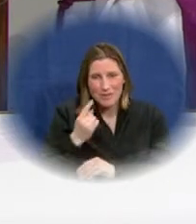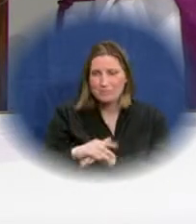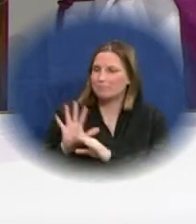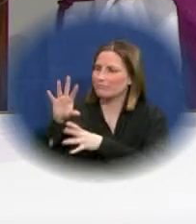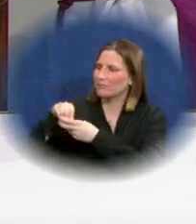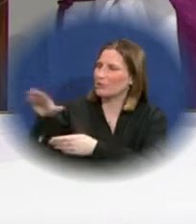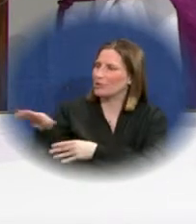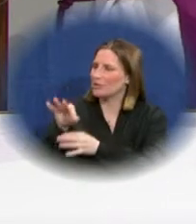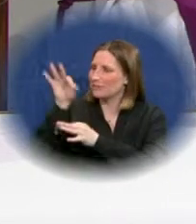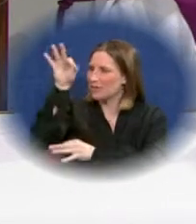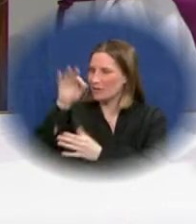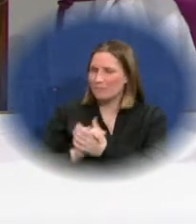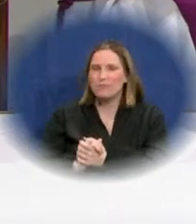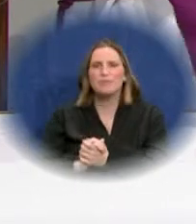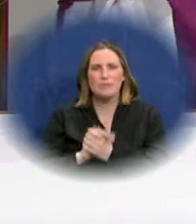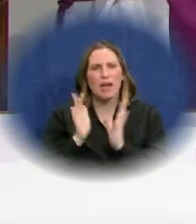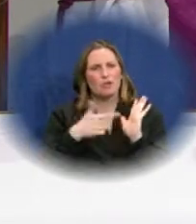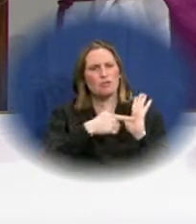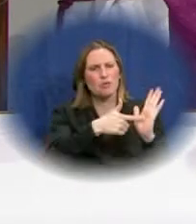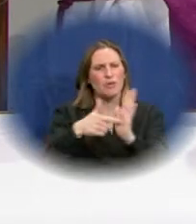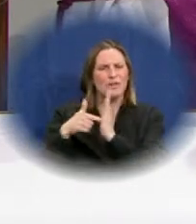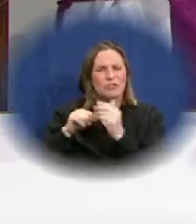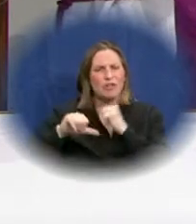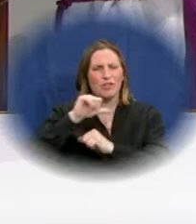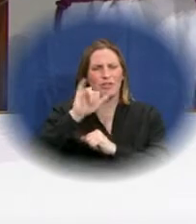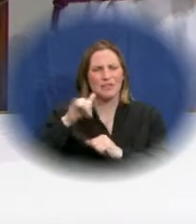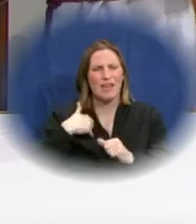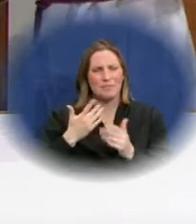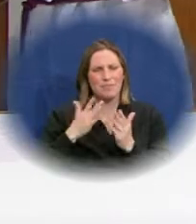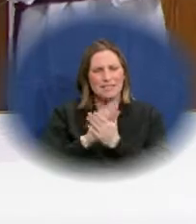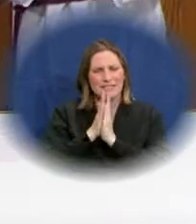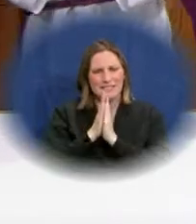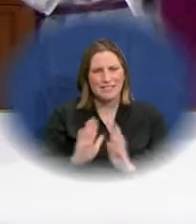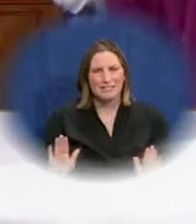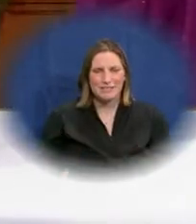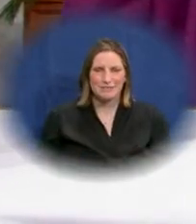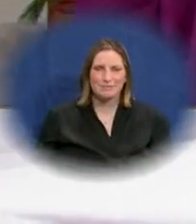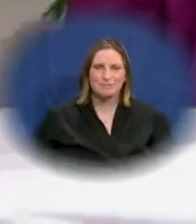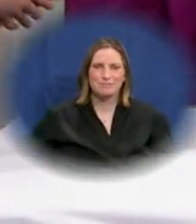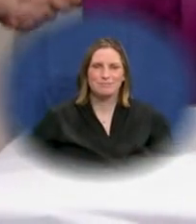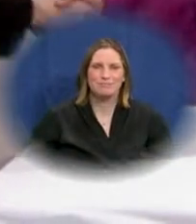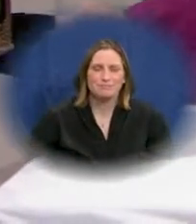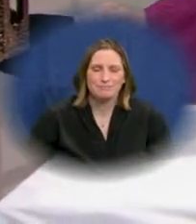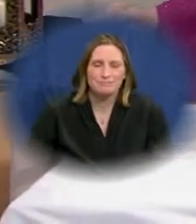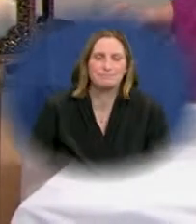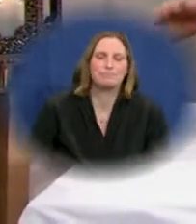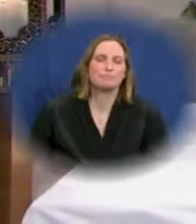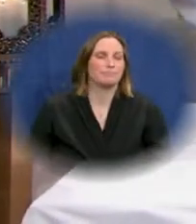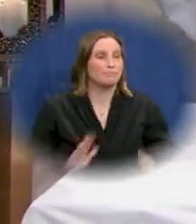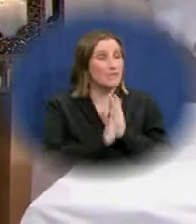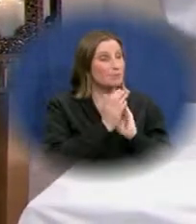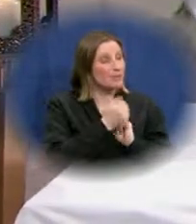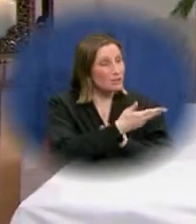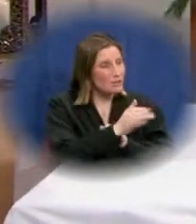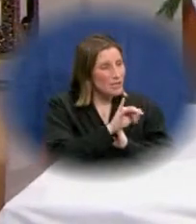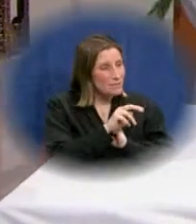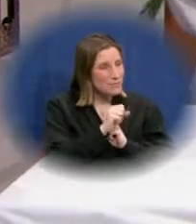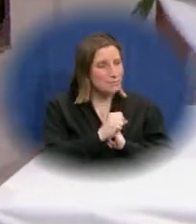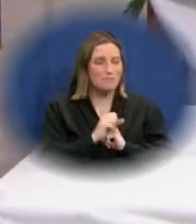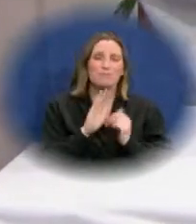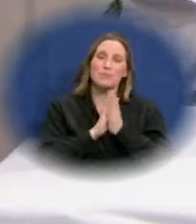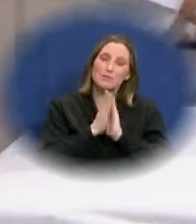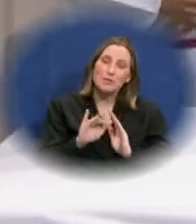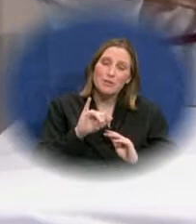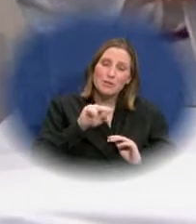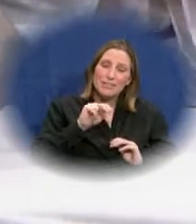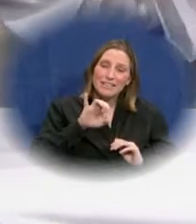spirit. Thank you. Let's minister the Lord's word of peace to those who are near us. Peace be with you, James. Thank you. Peace be with you, Nick.